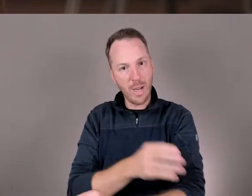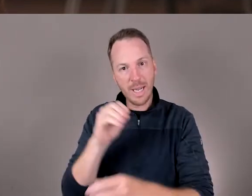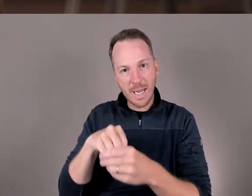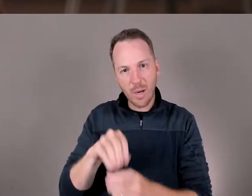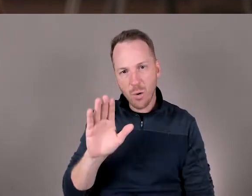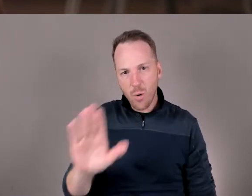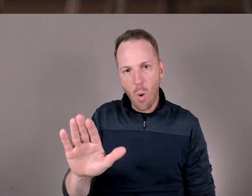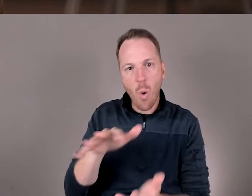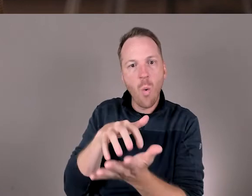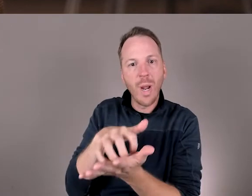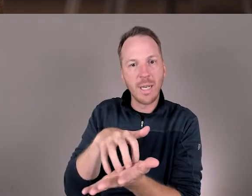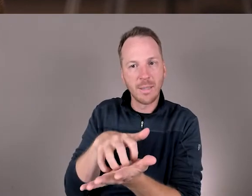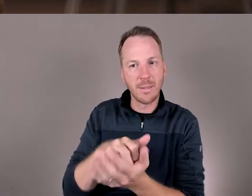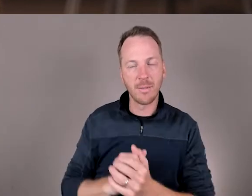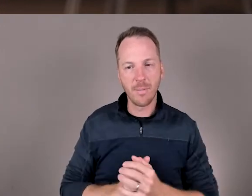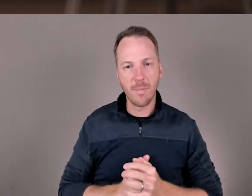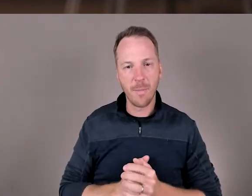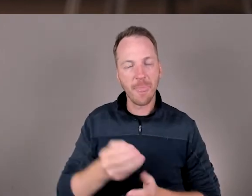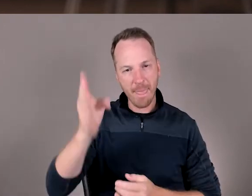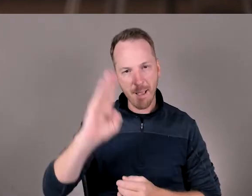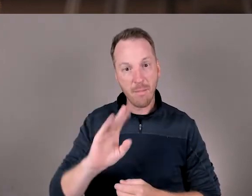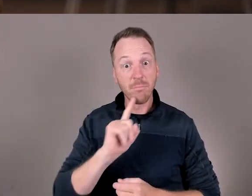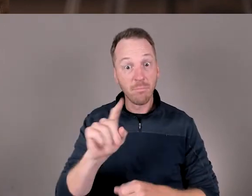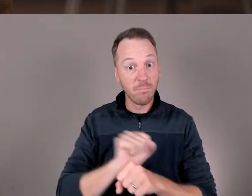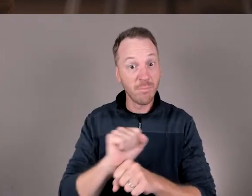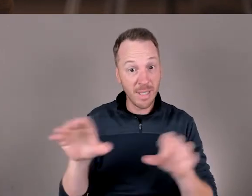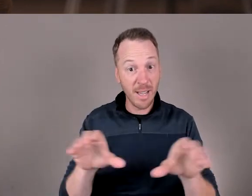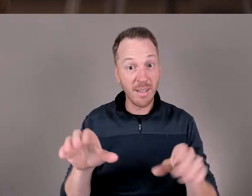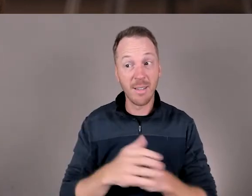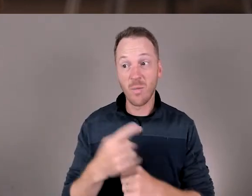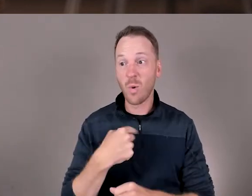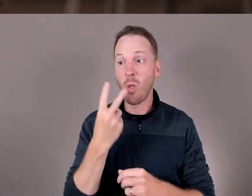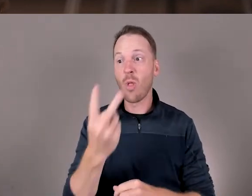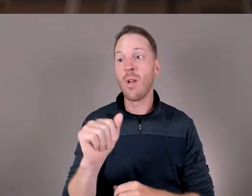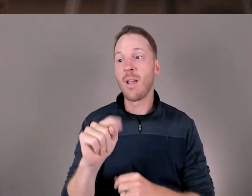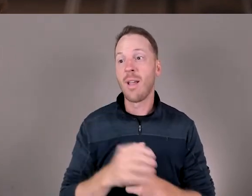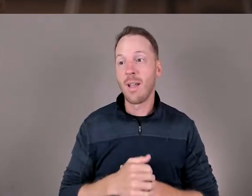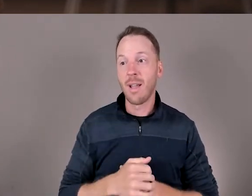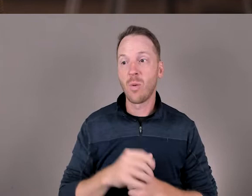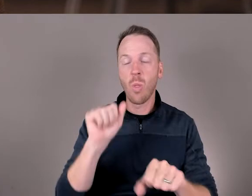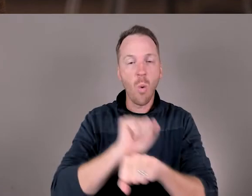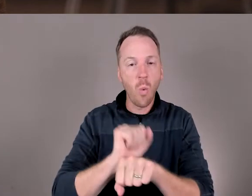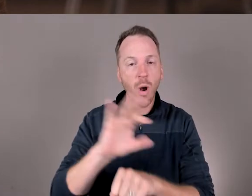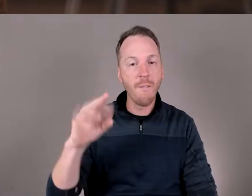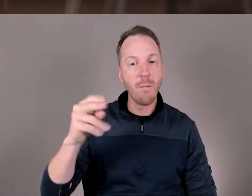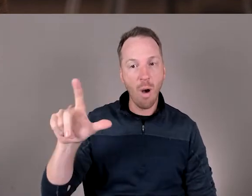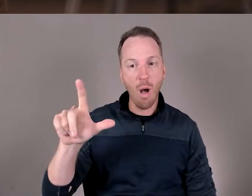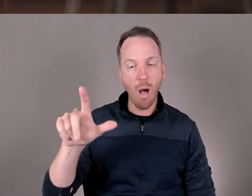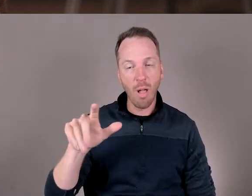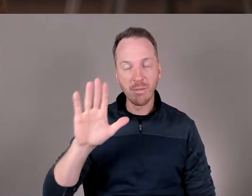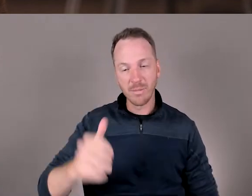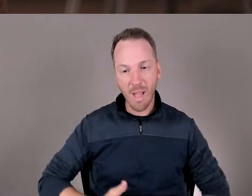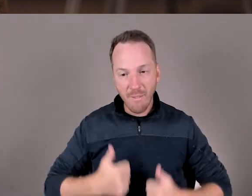your weakness." And God certainly did that. As we look at the work of the Apostle Paul